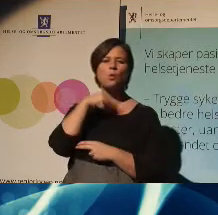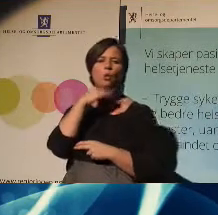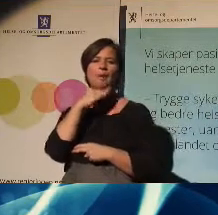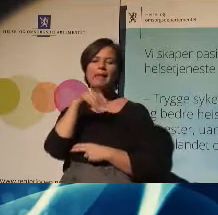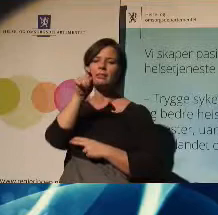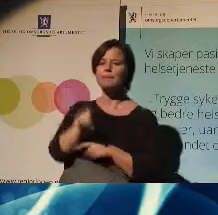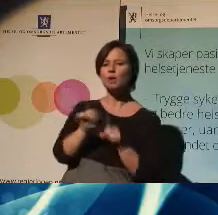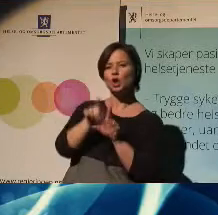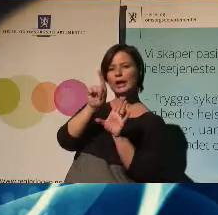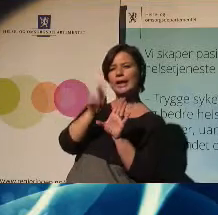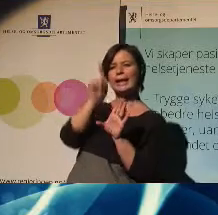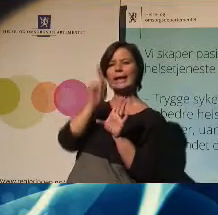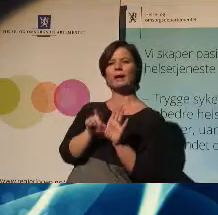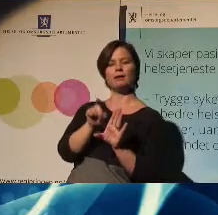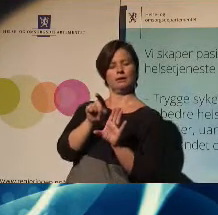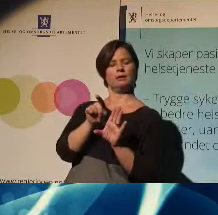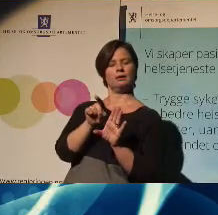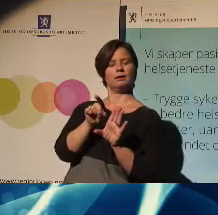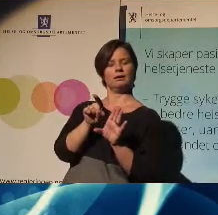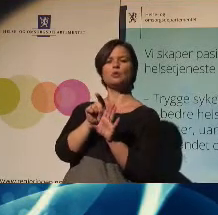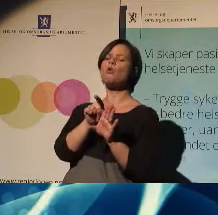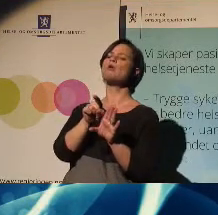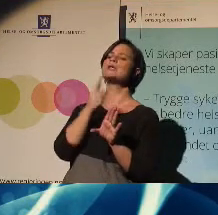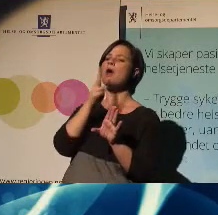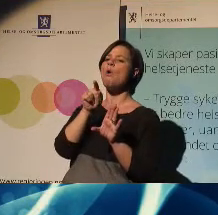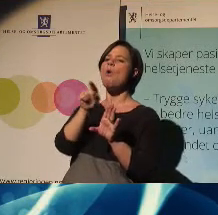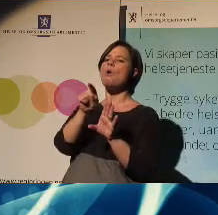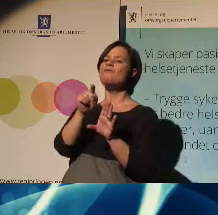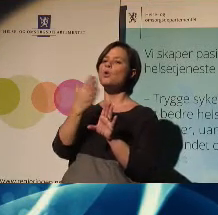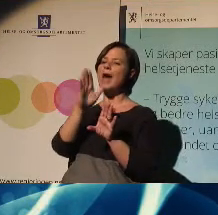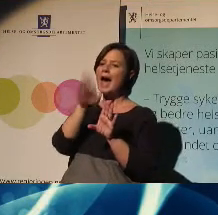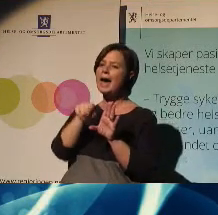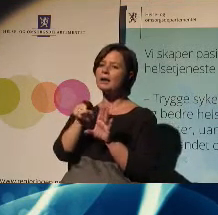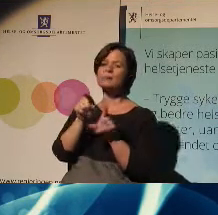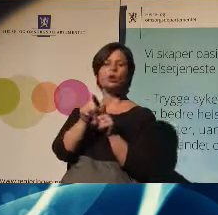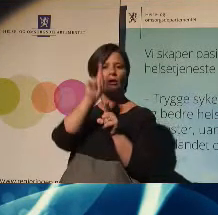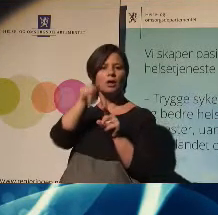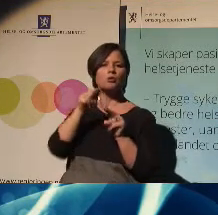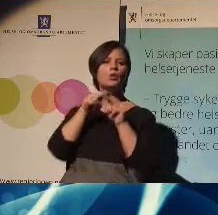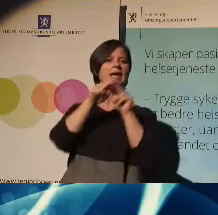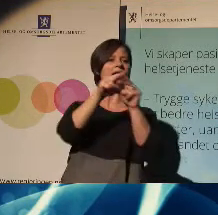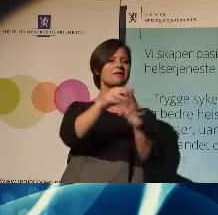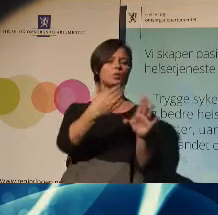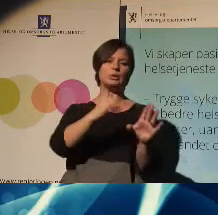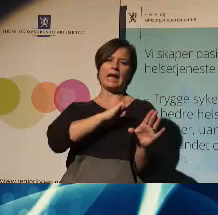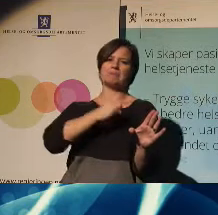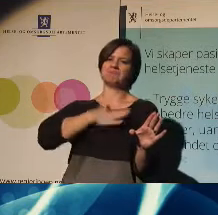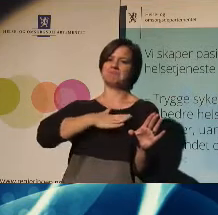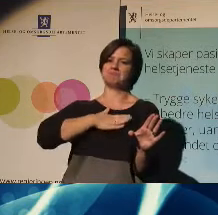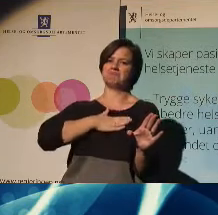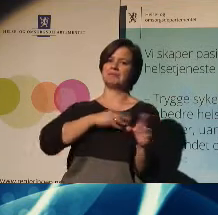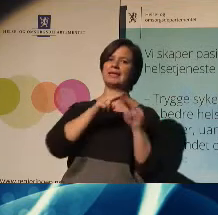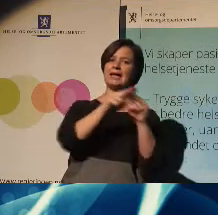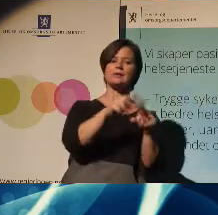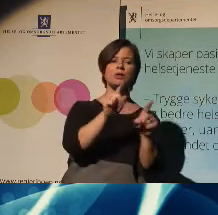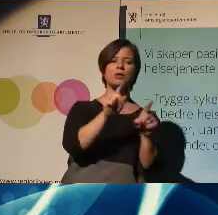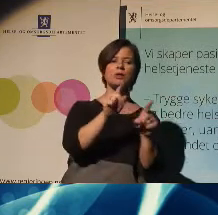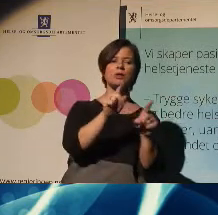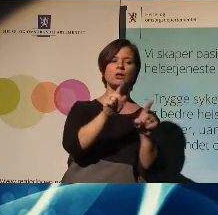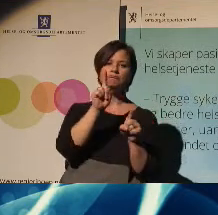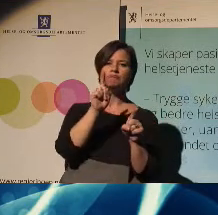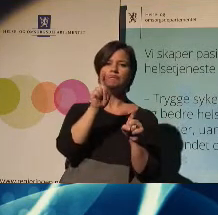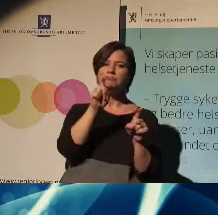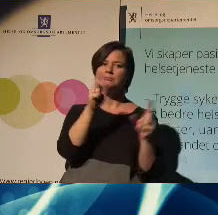on speech and language therapist. You travel the distance you are maximally able and willing to travel. And then you say search.